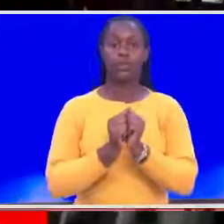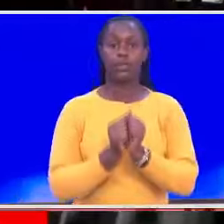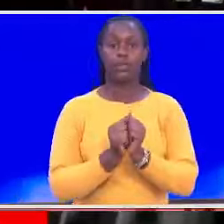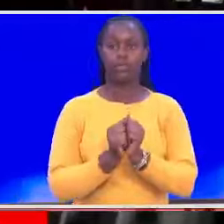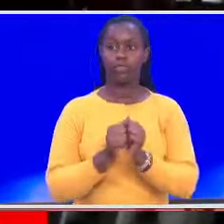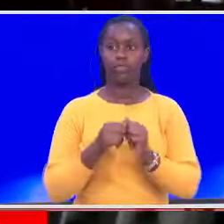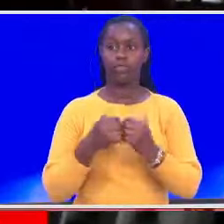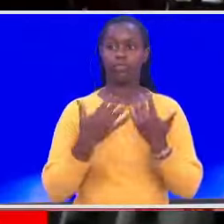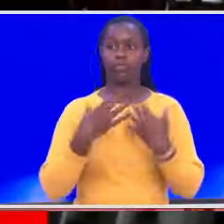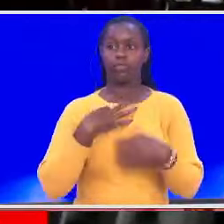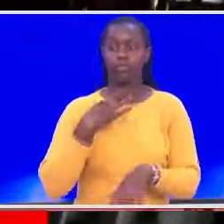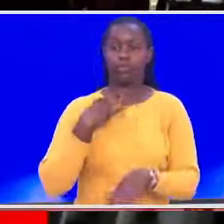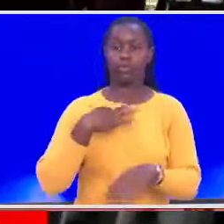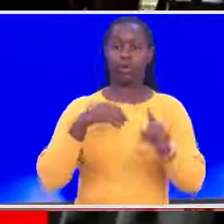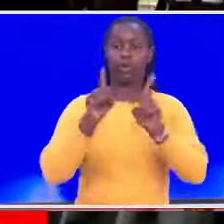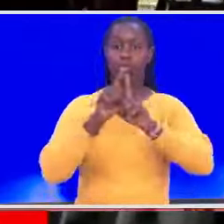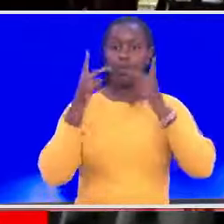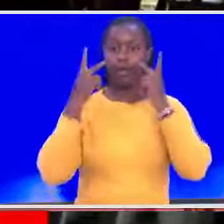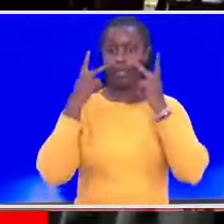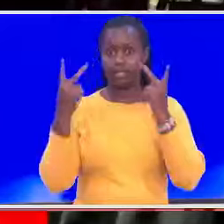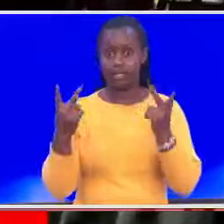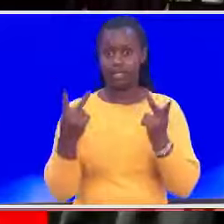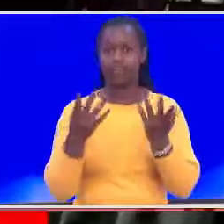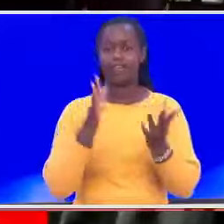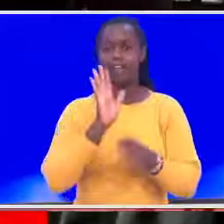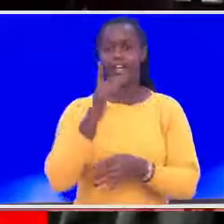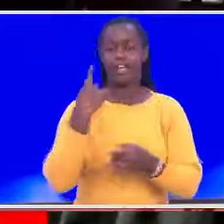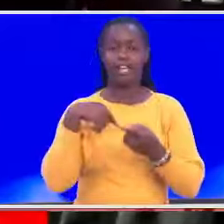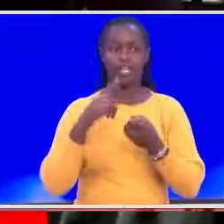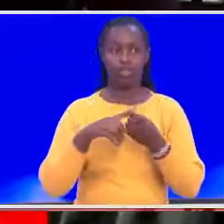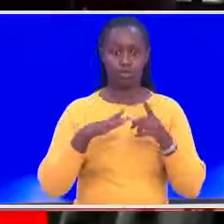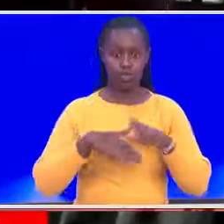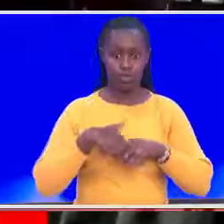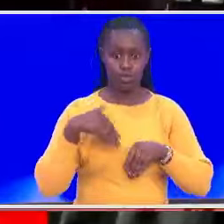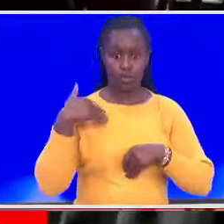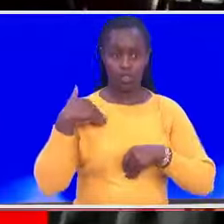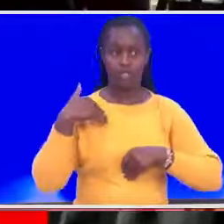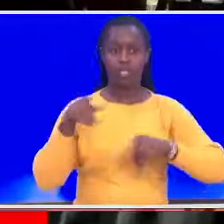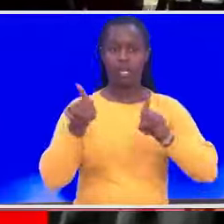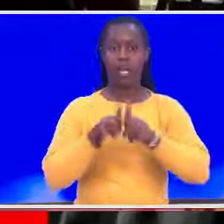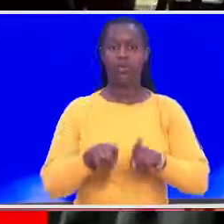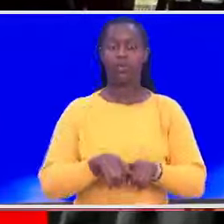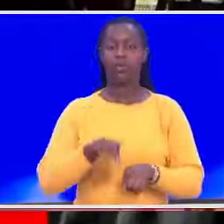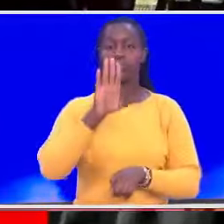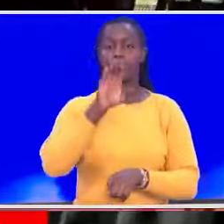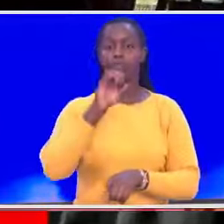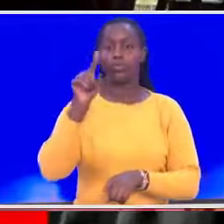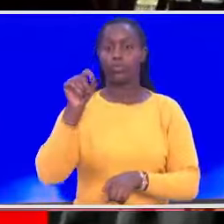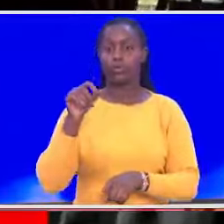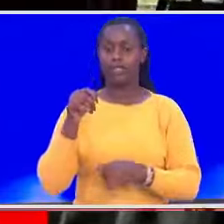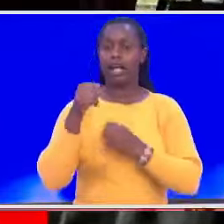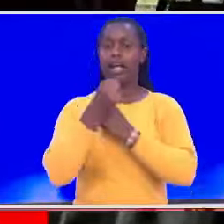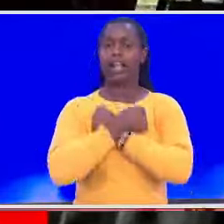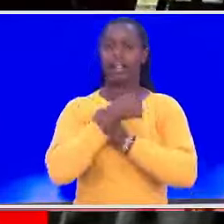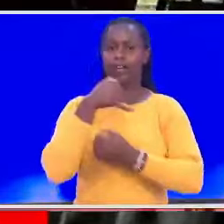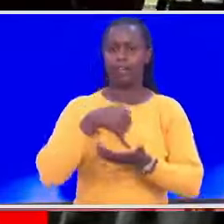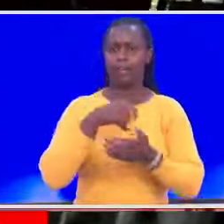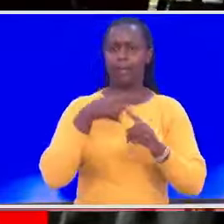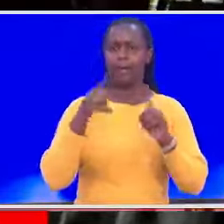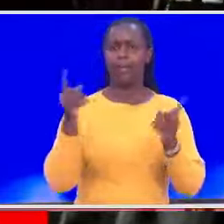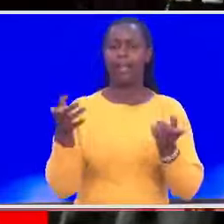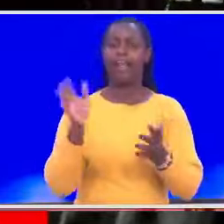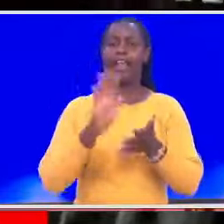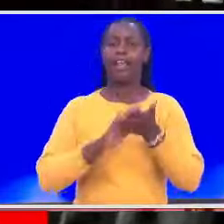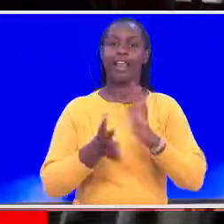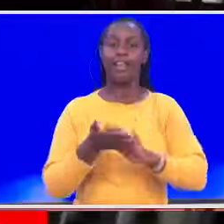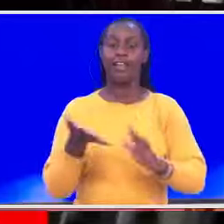I see they put his medals, his sword and boots. He loved it as a tool for the job, but nothing more. Don't be under